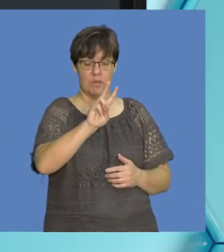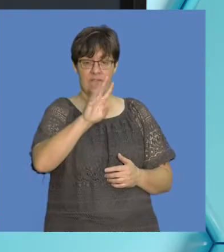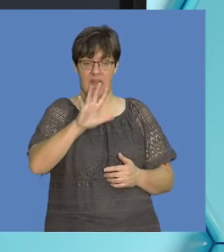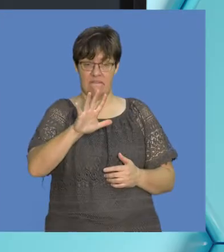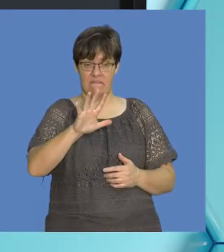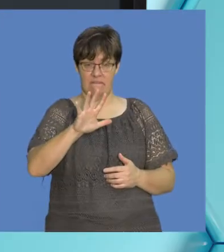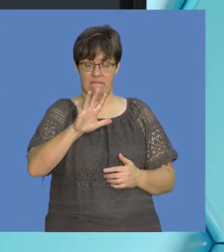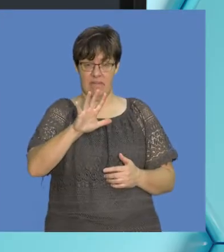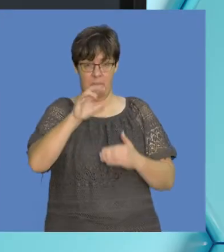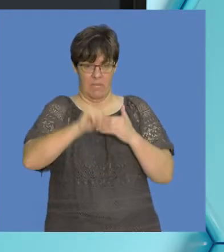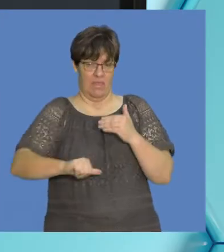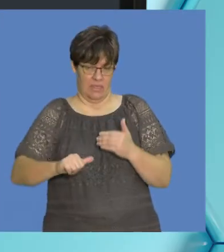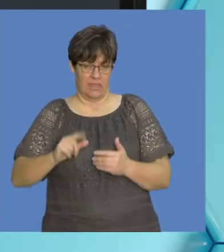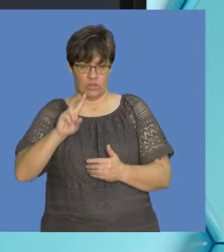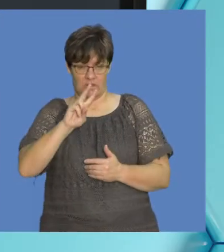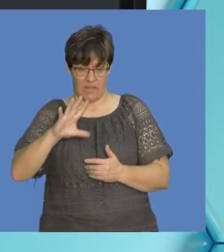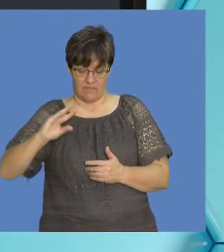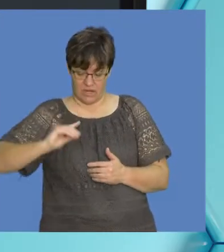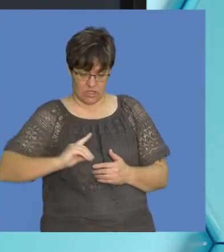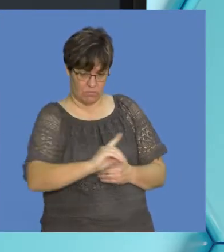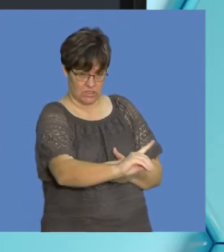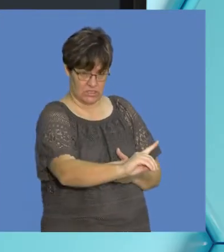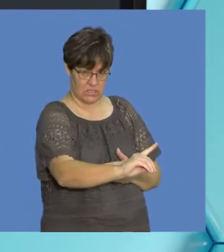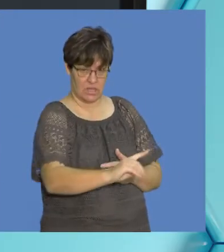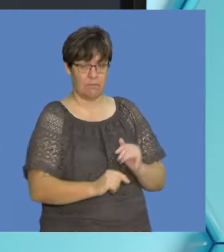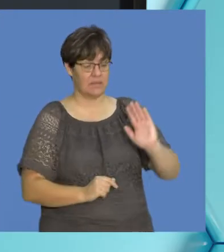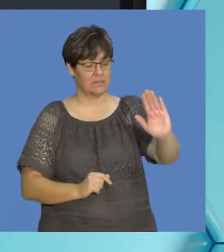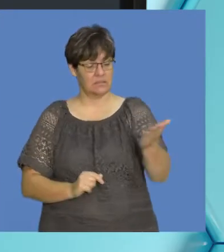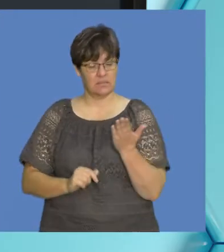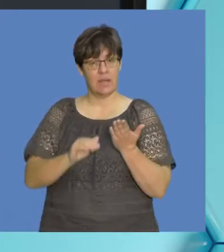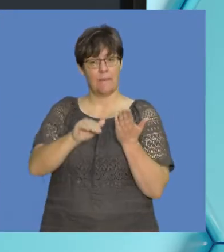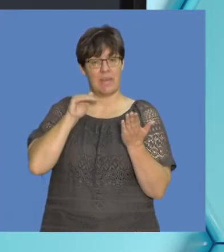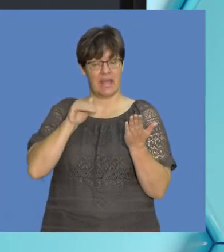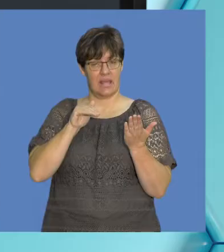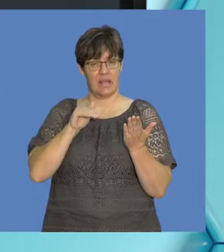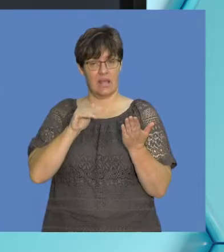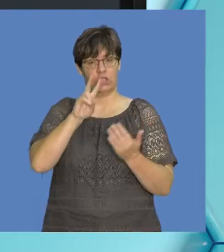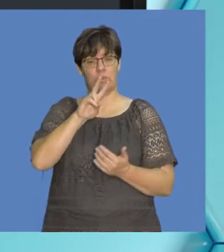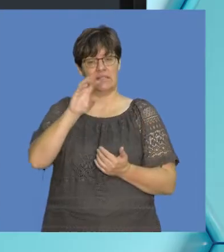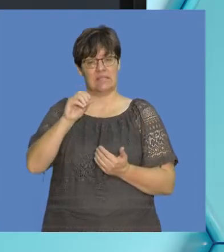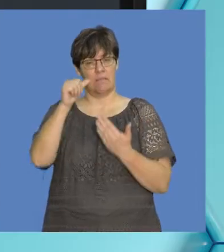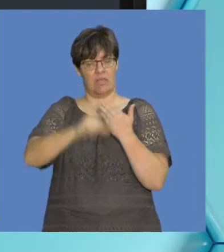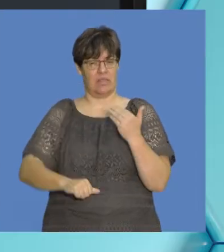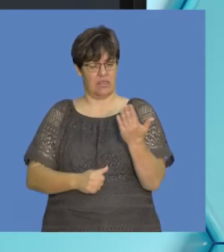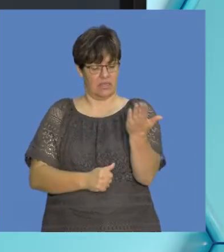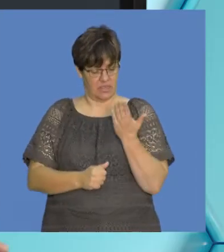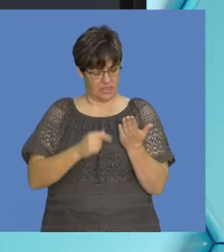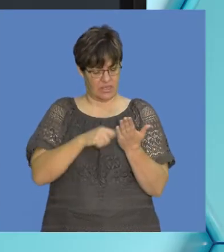the month, right? But you have received your bank statement on the 20th of the month,